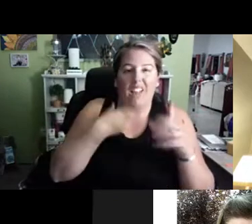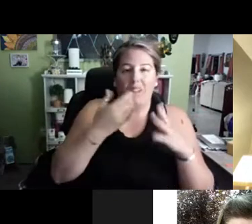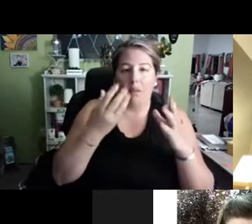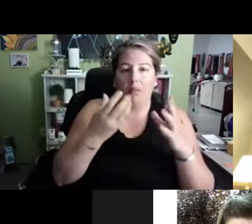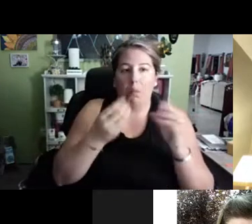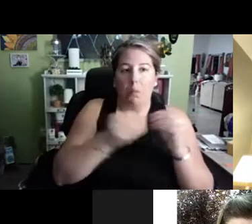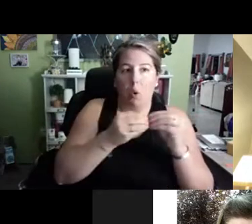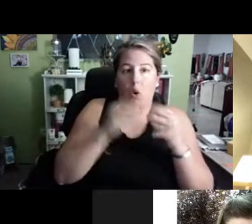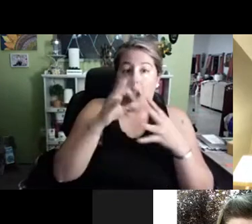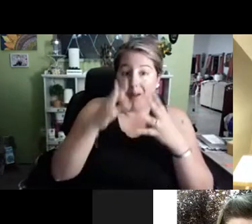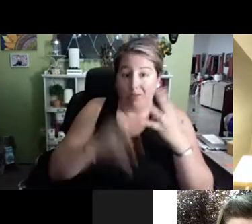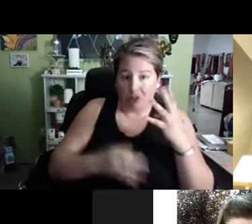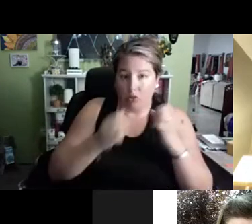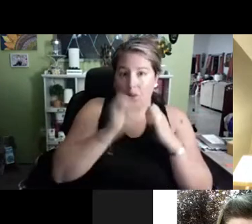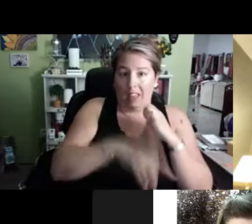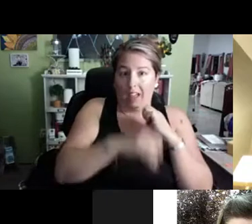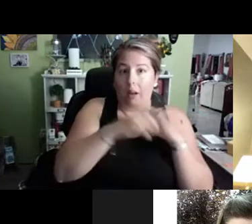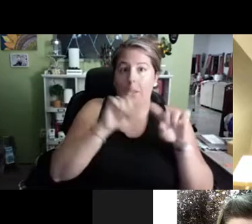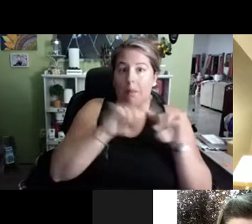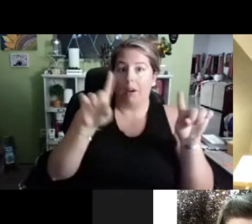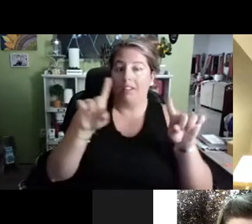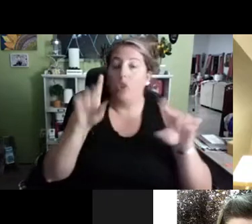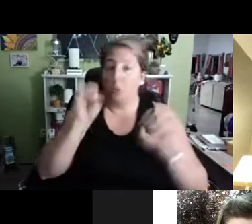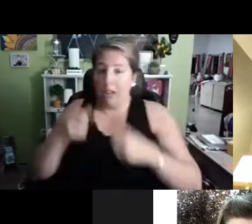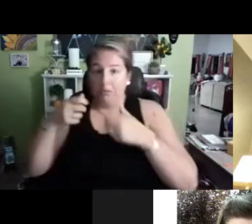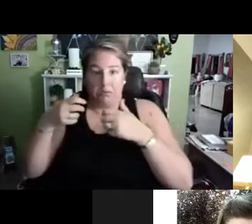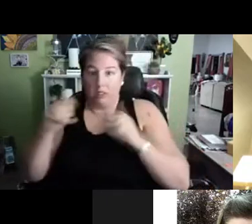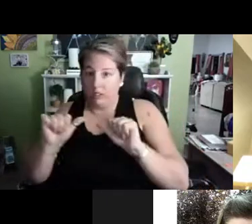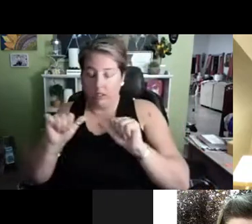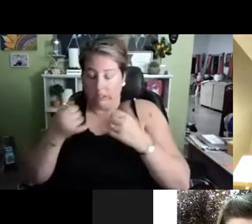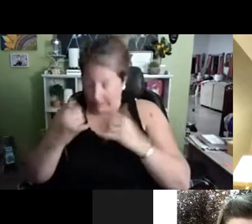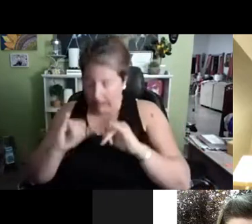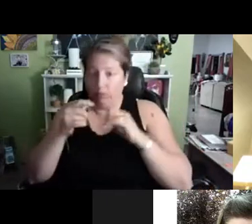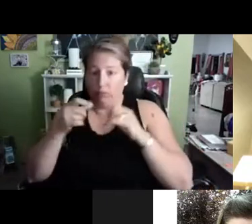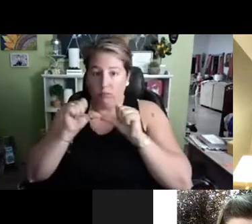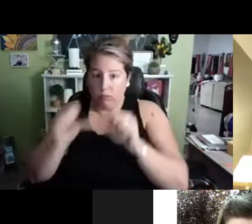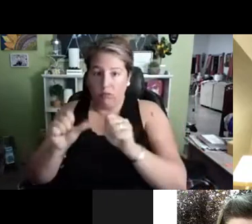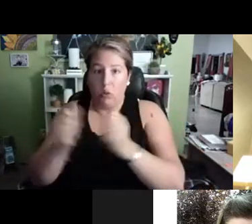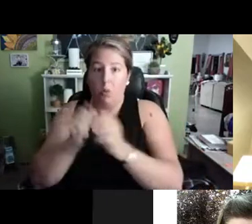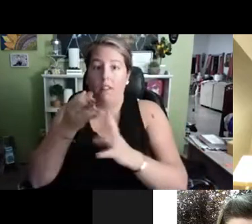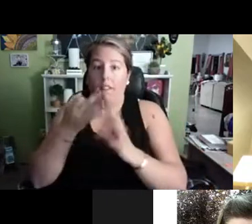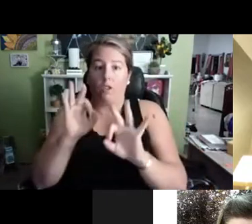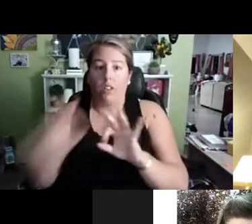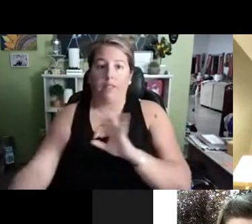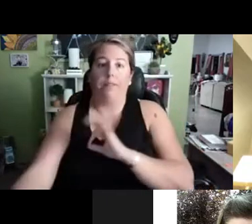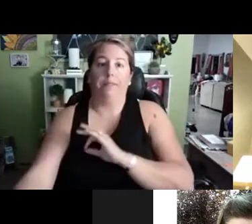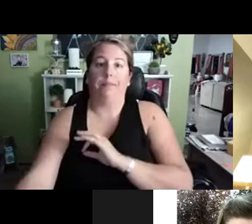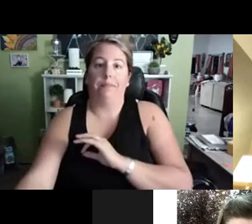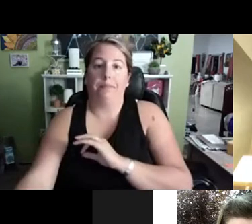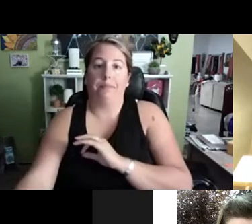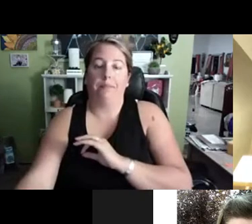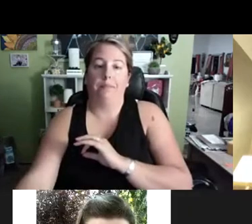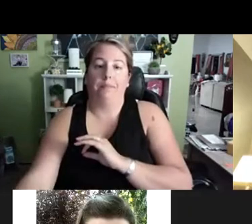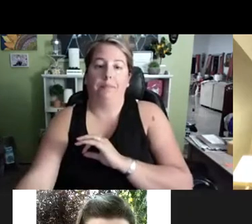you can do it with the free version. I have not paid anything for it.